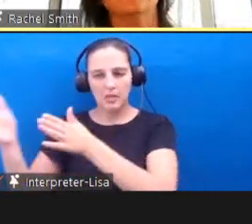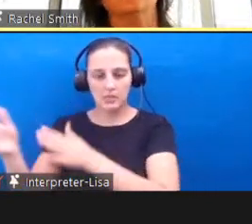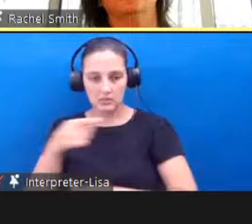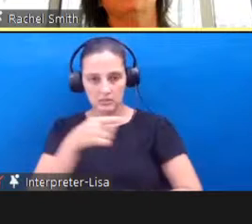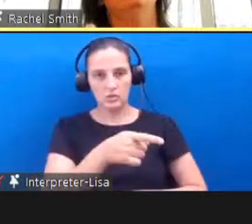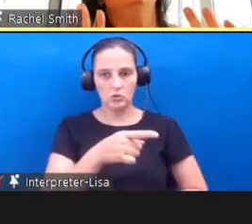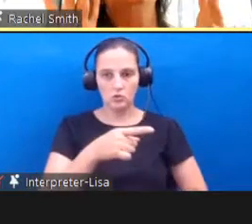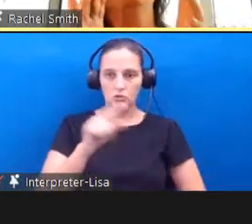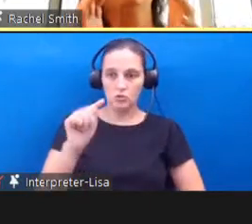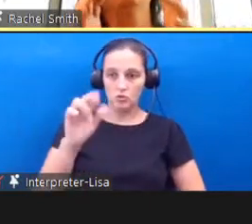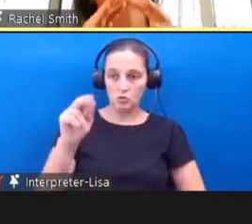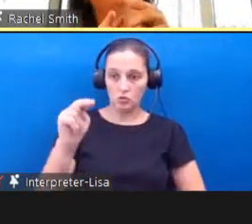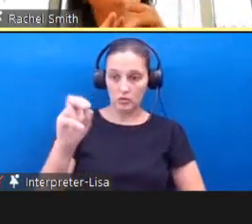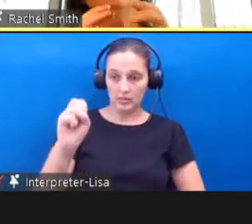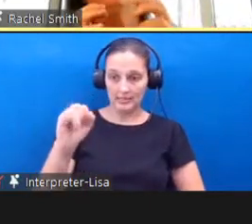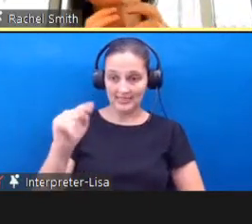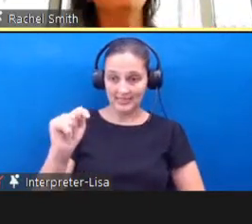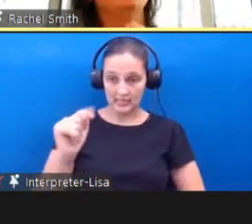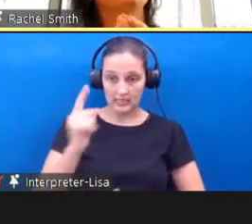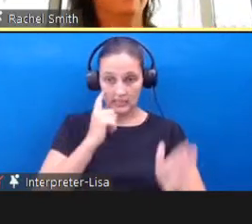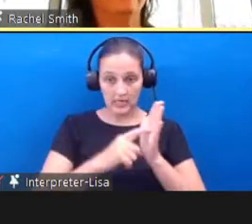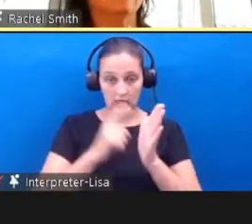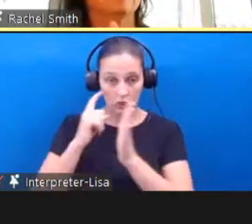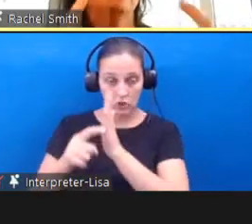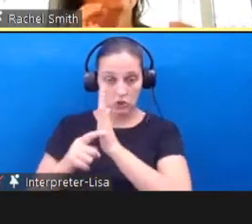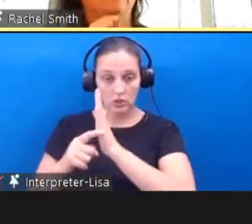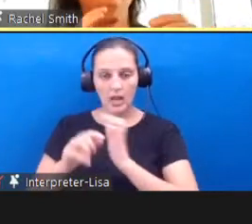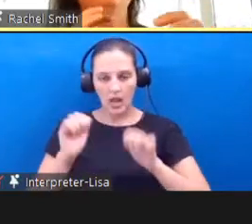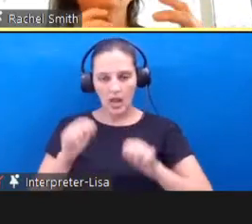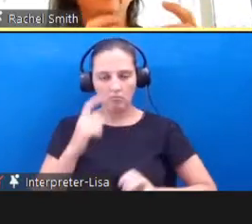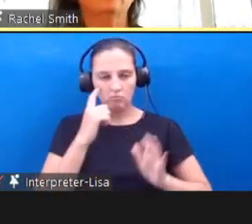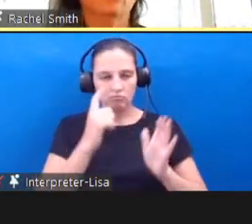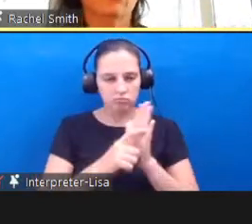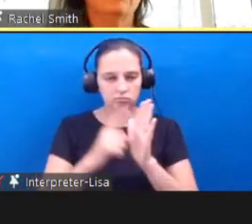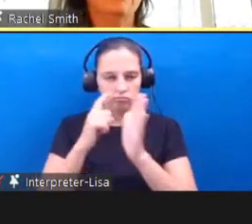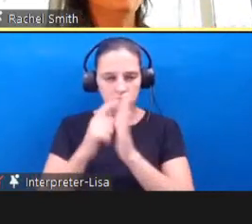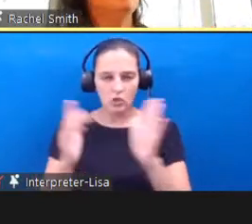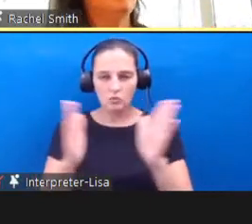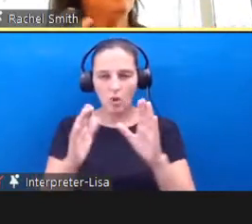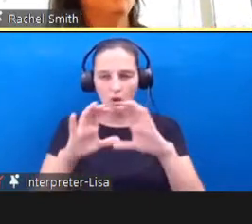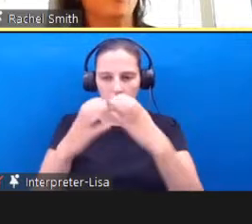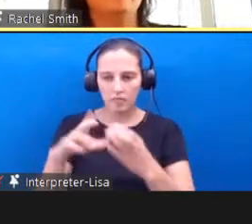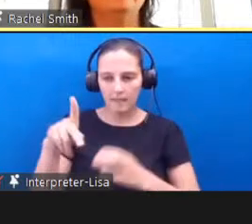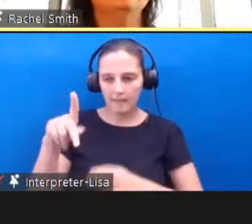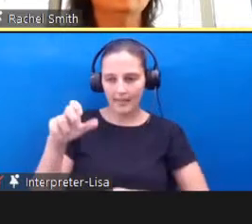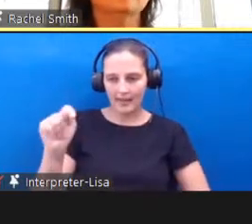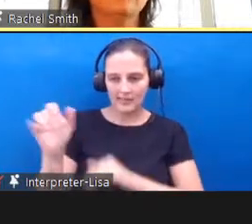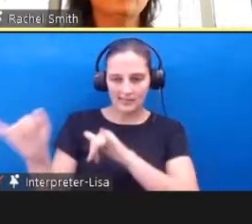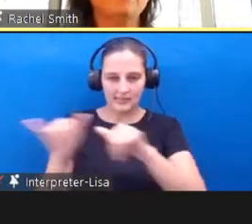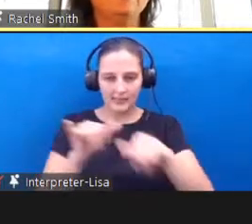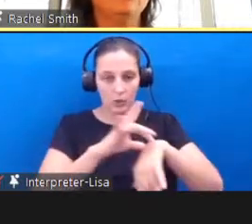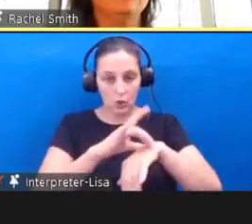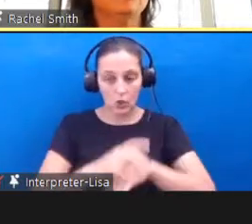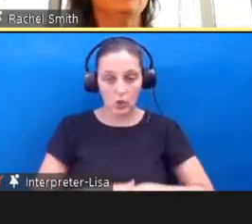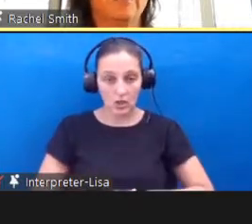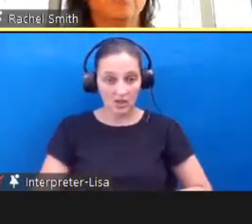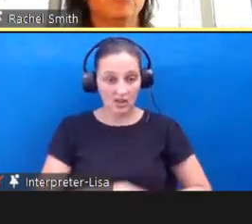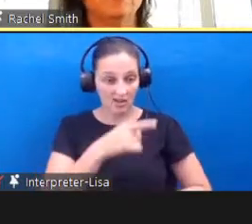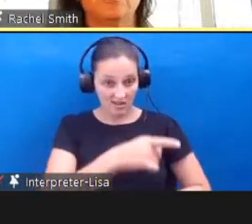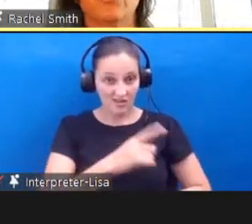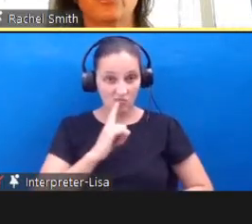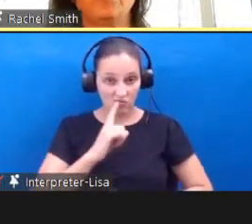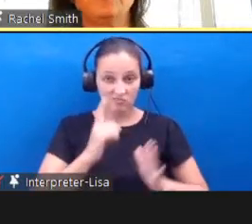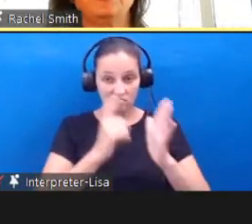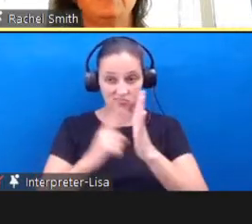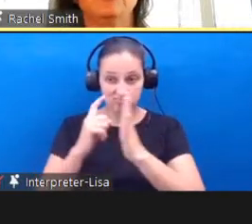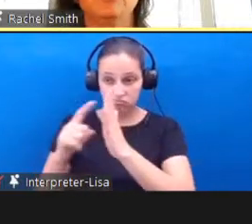transit detection is able to find small planets that are like Earth, and has discovered many of the planets you